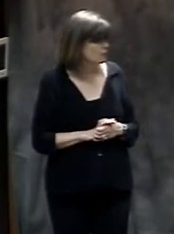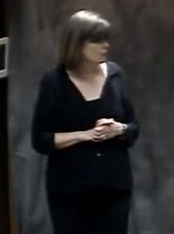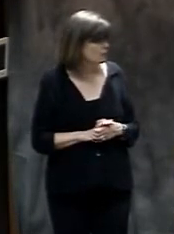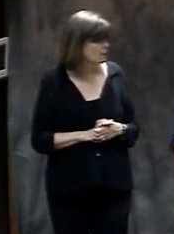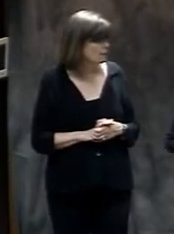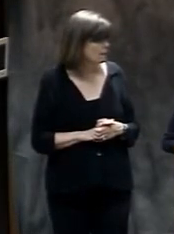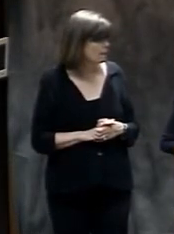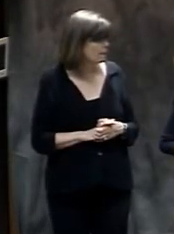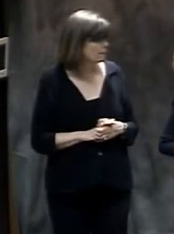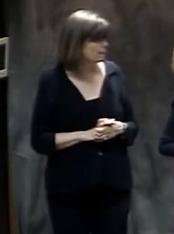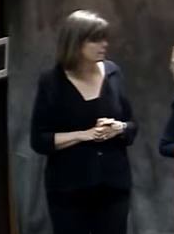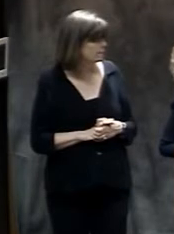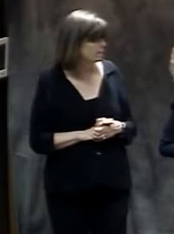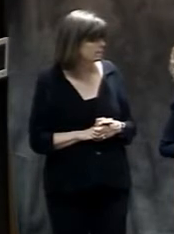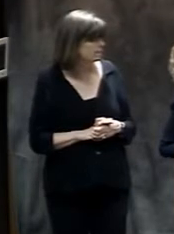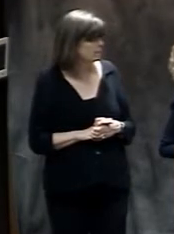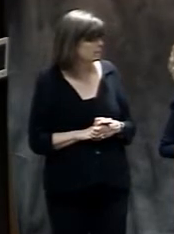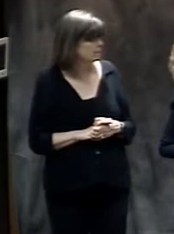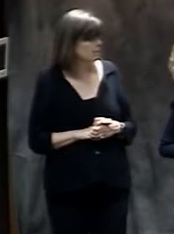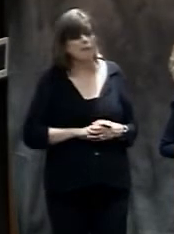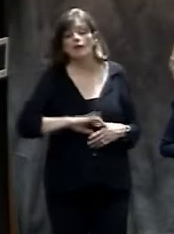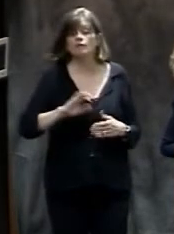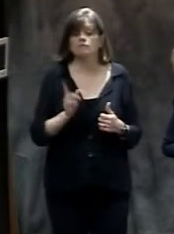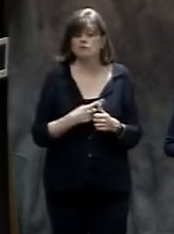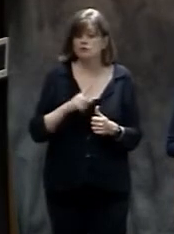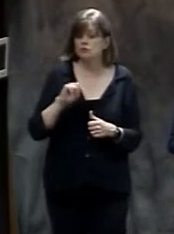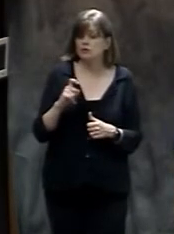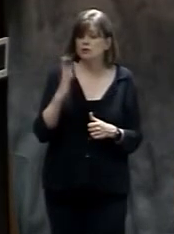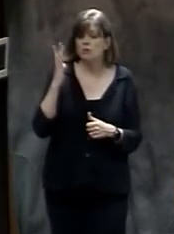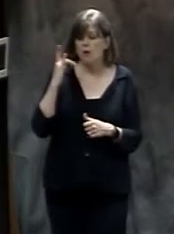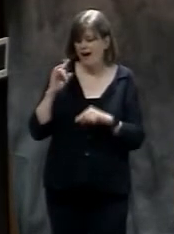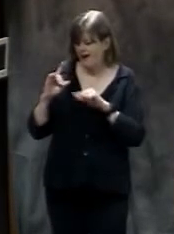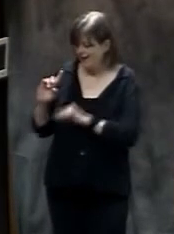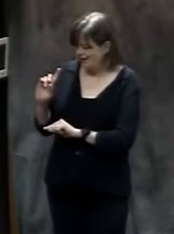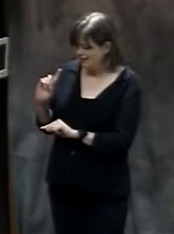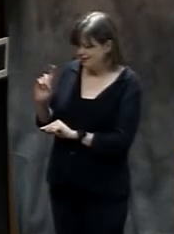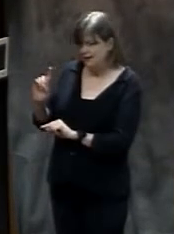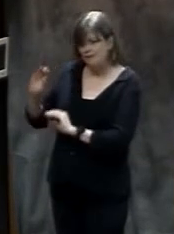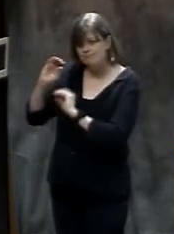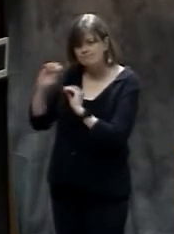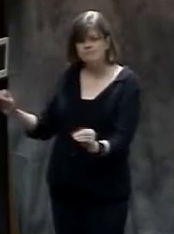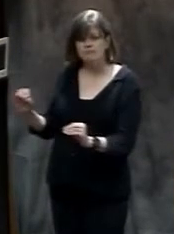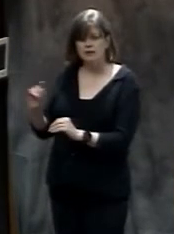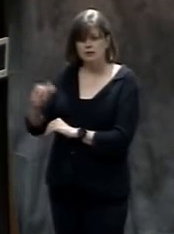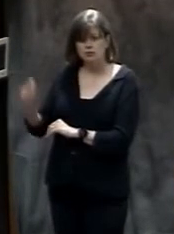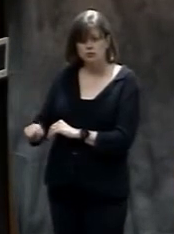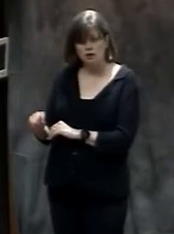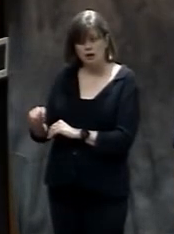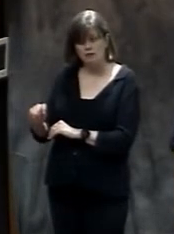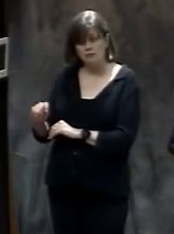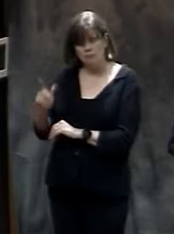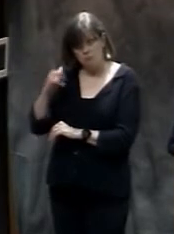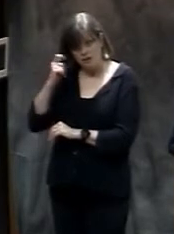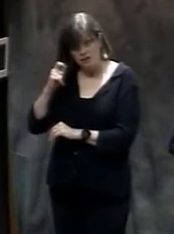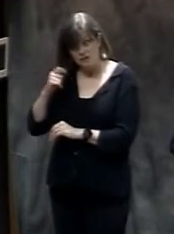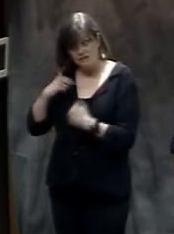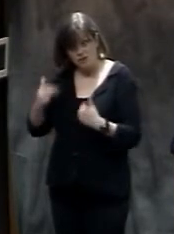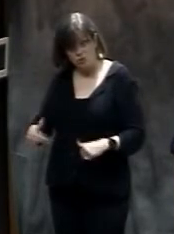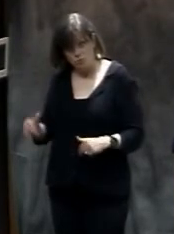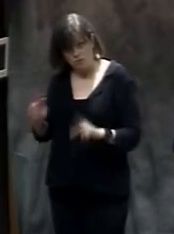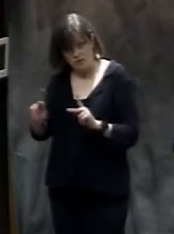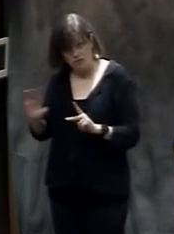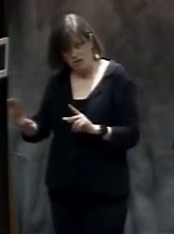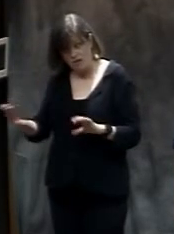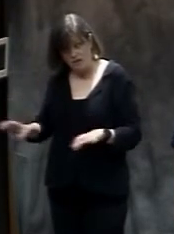So the first question is, why is there no dengue in Tucson? And is it because of human behavior? So again, we have the factors, then we